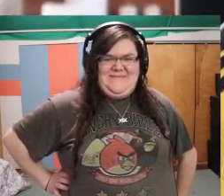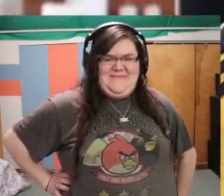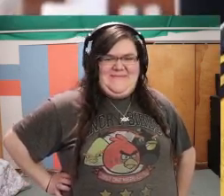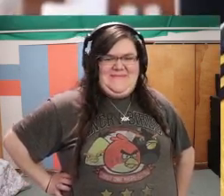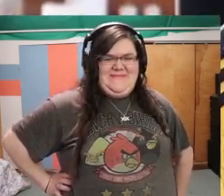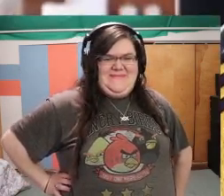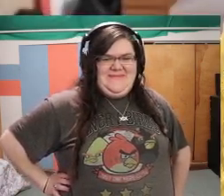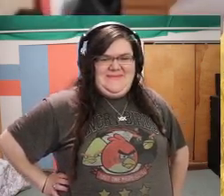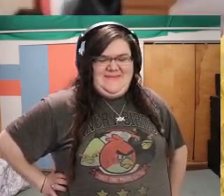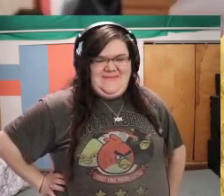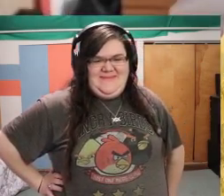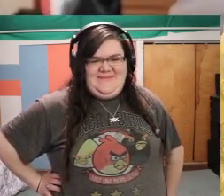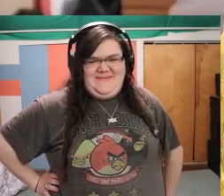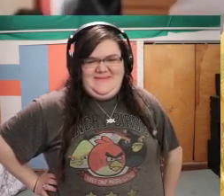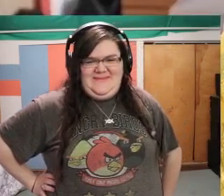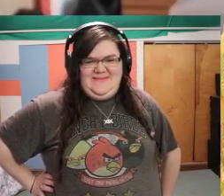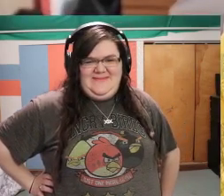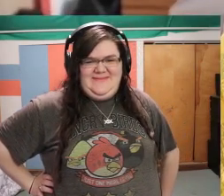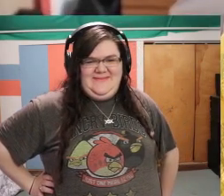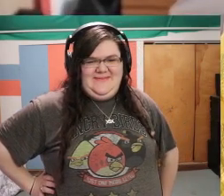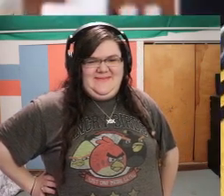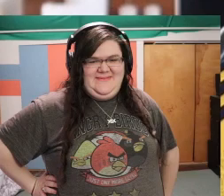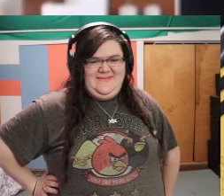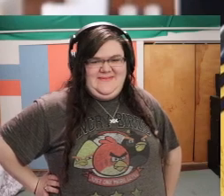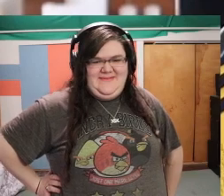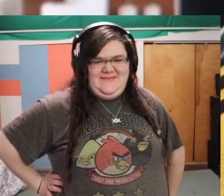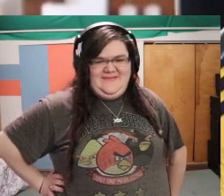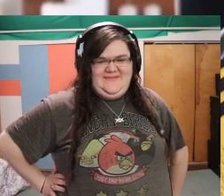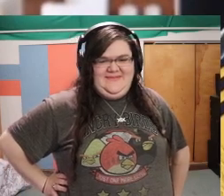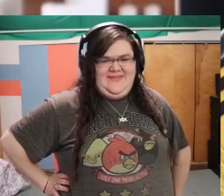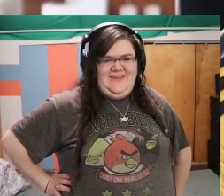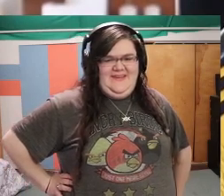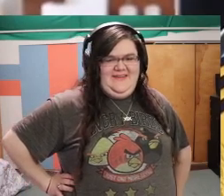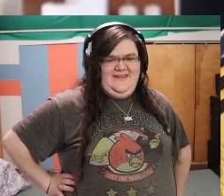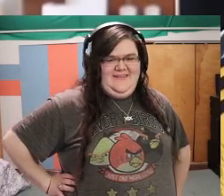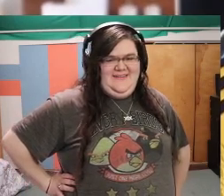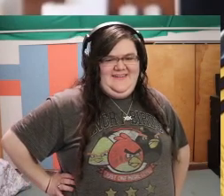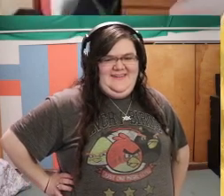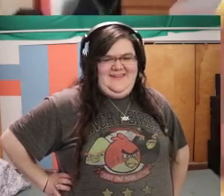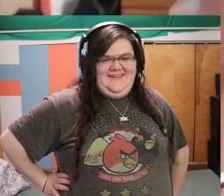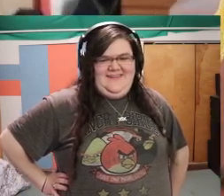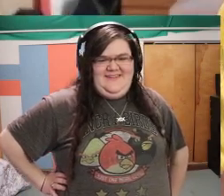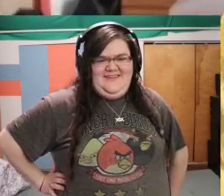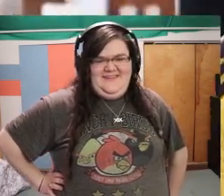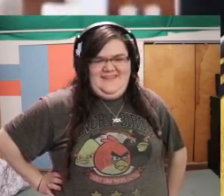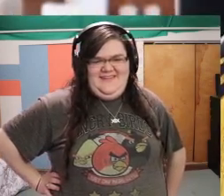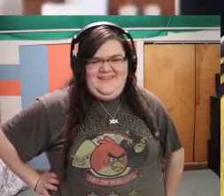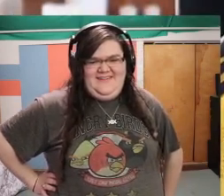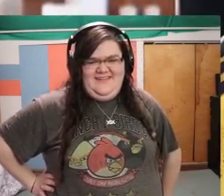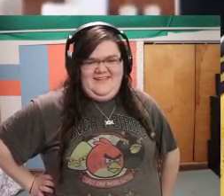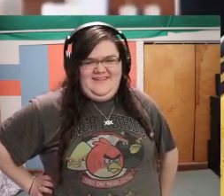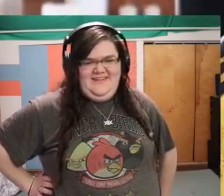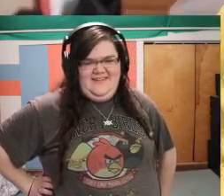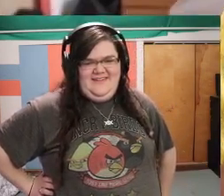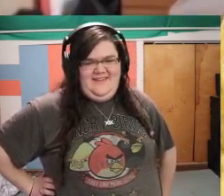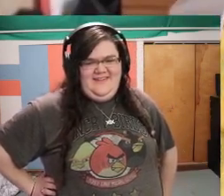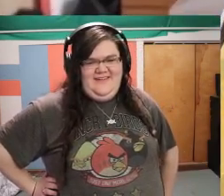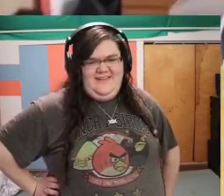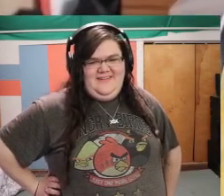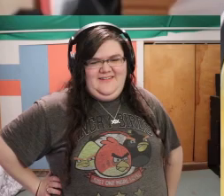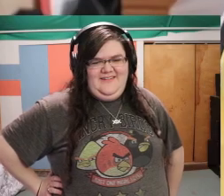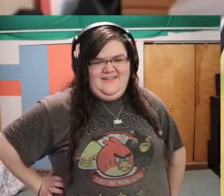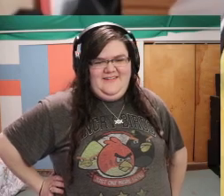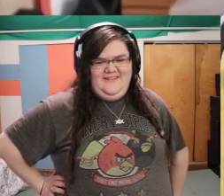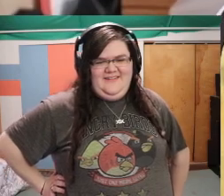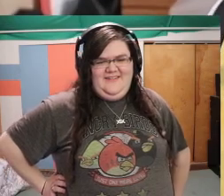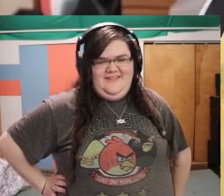do you say fuck off? Sling the helvetet, eller dra åt helvetet. All of that for... Yeah, exactly. Say it again. Dra åt helvete. Nah, it